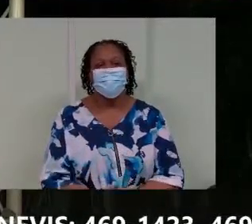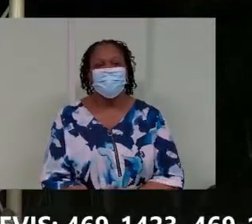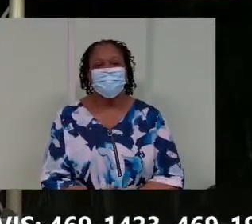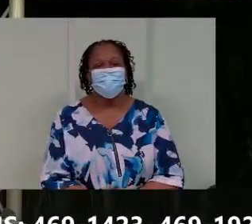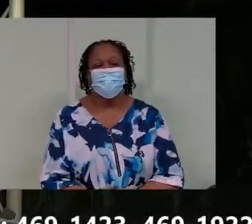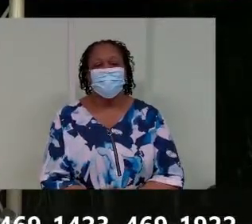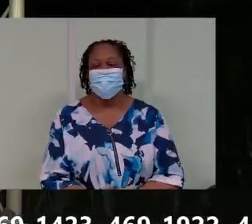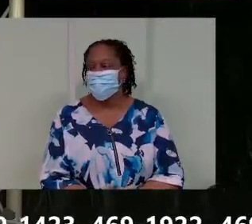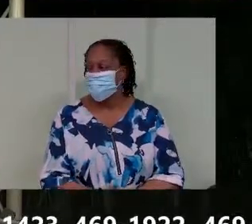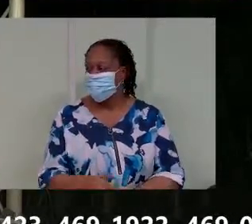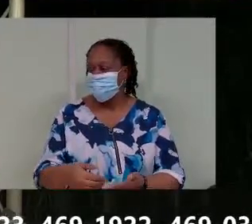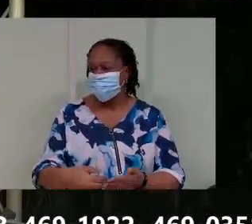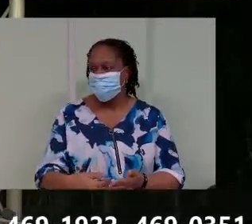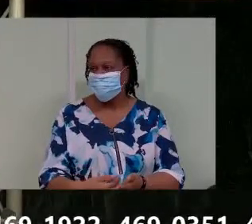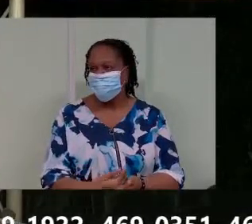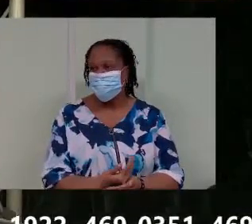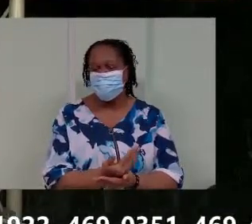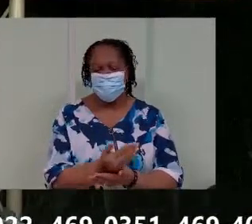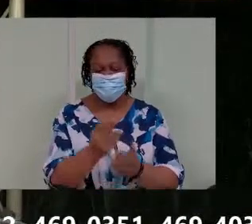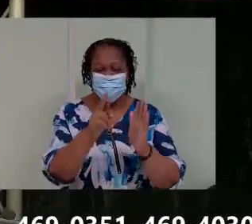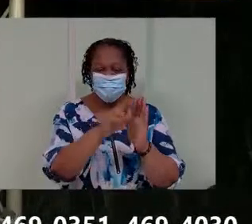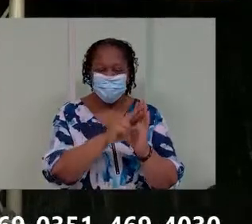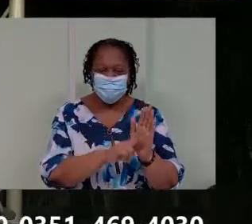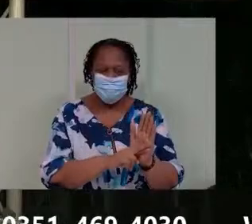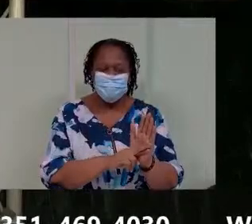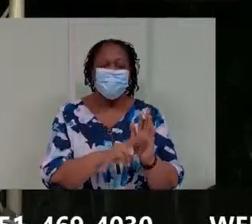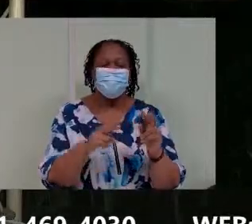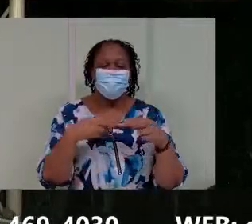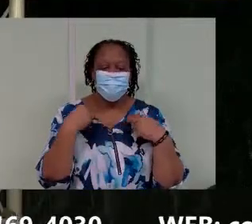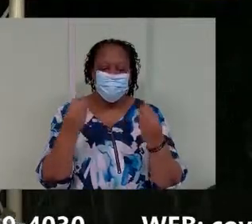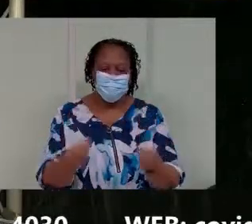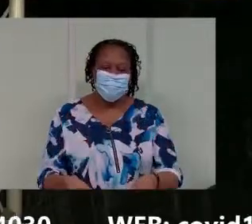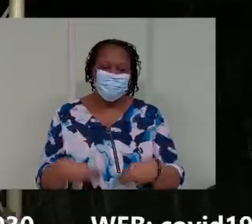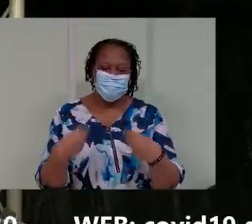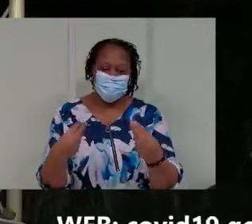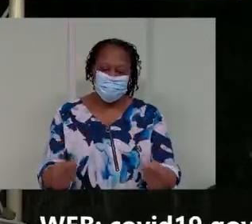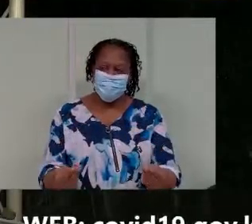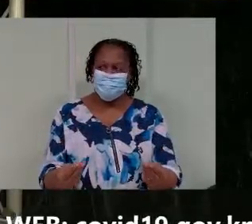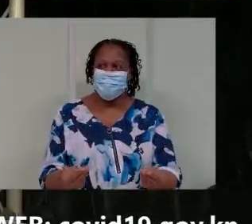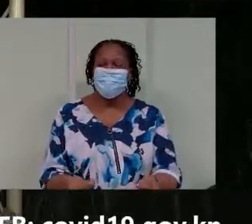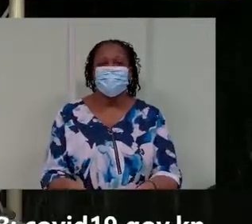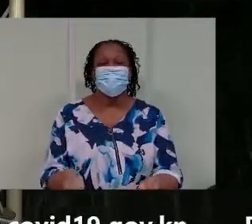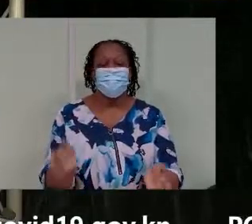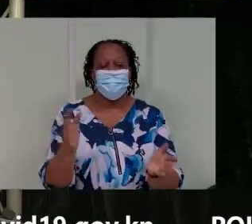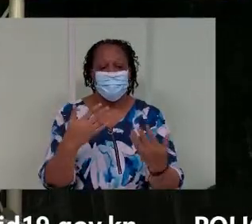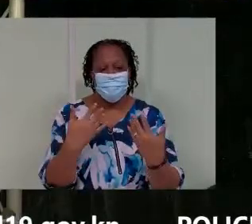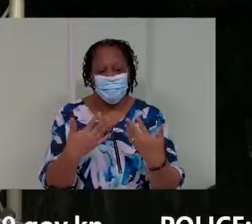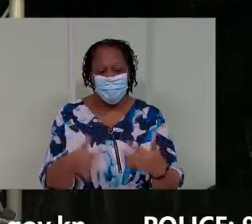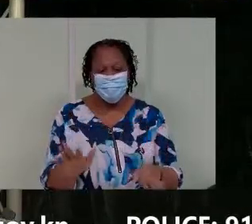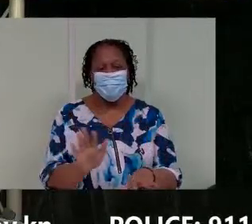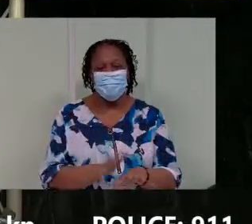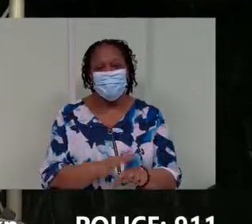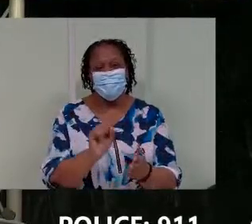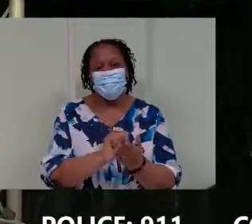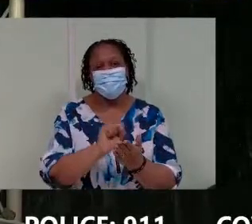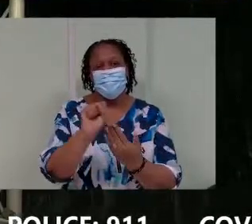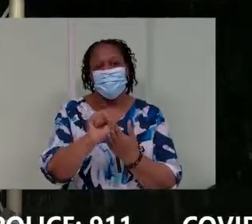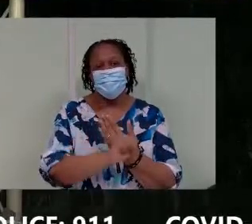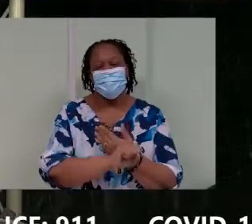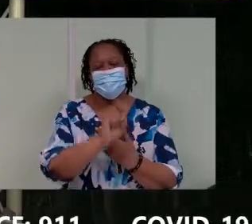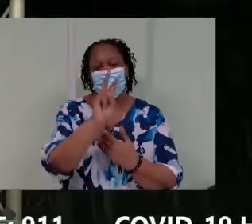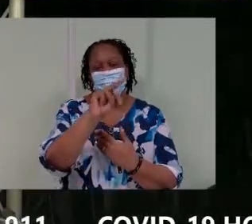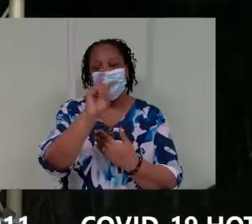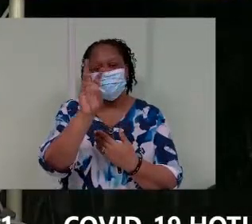New regulations have been published, and these will expire on September 26.